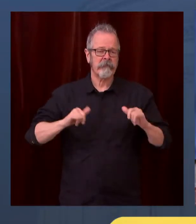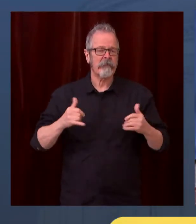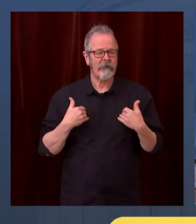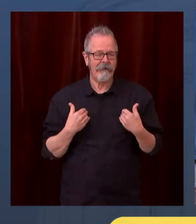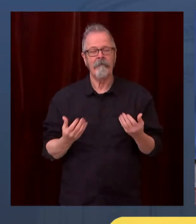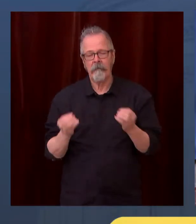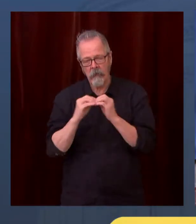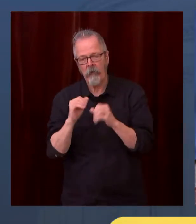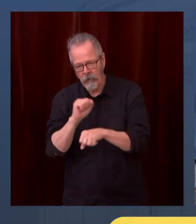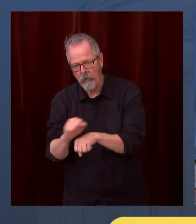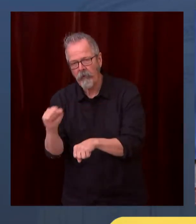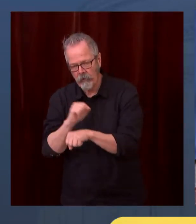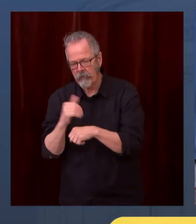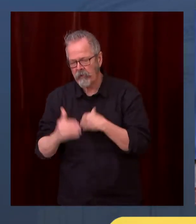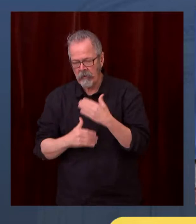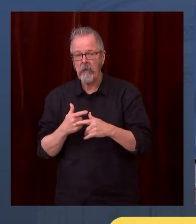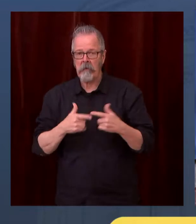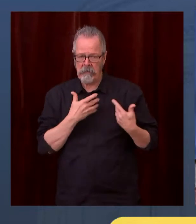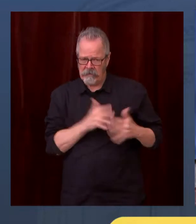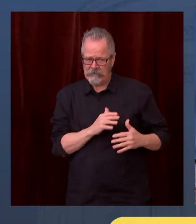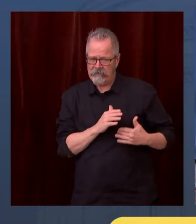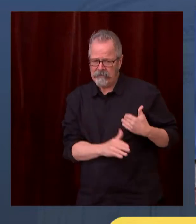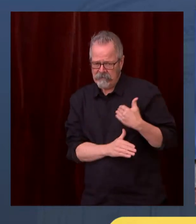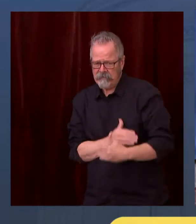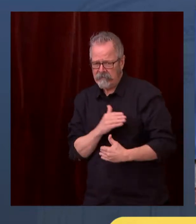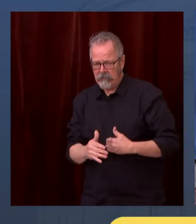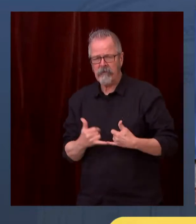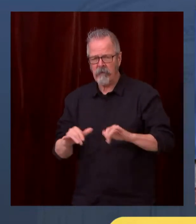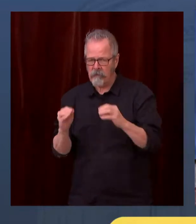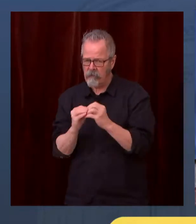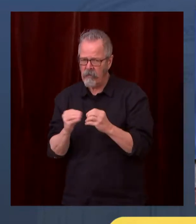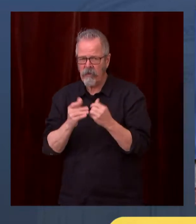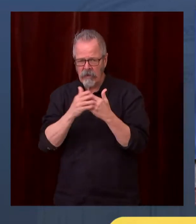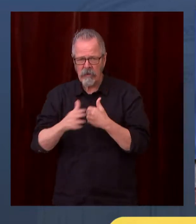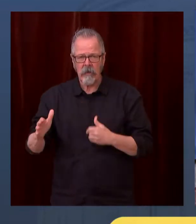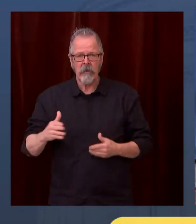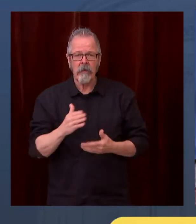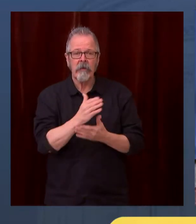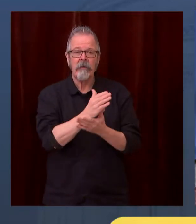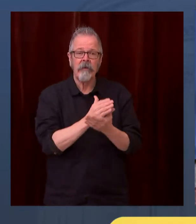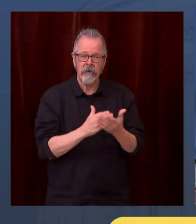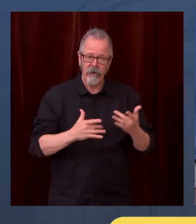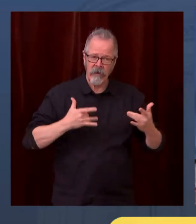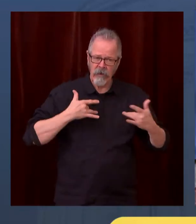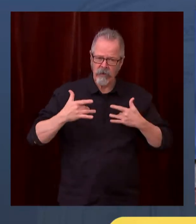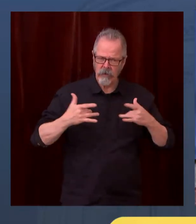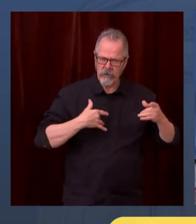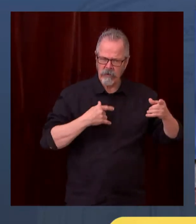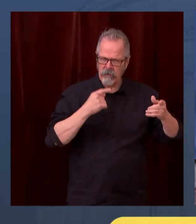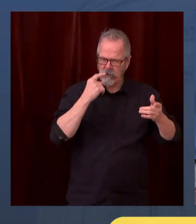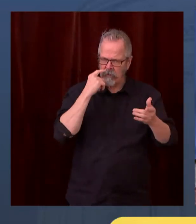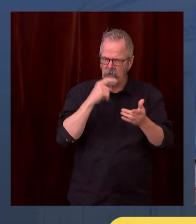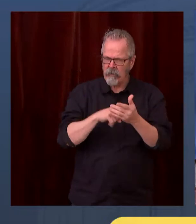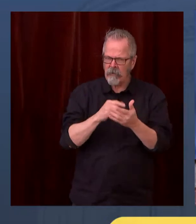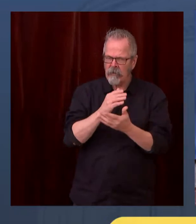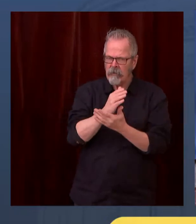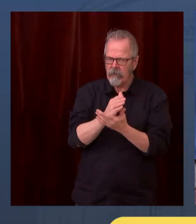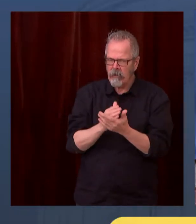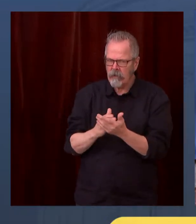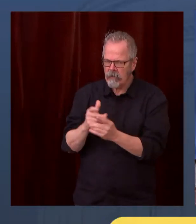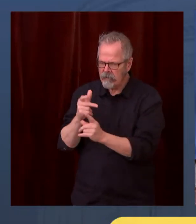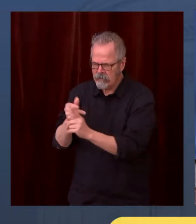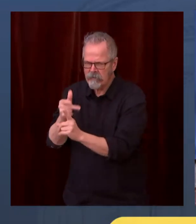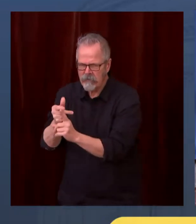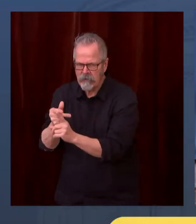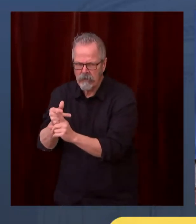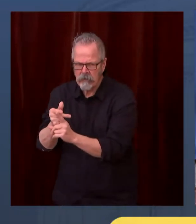We're concerned about disproportionate impacts of this pandemic. So we have been consciously trying